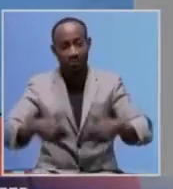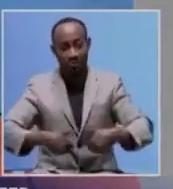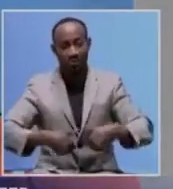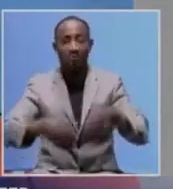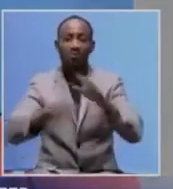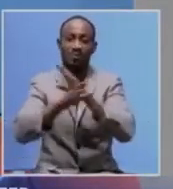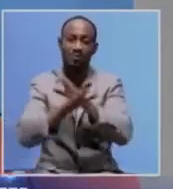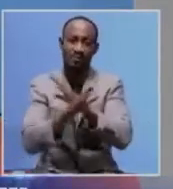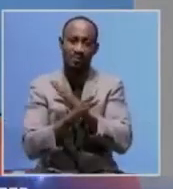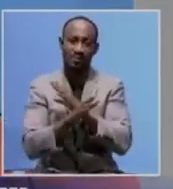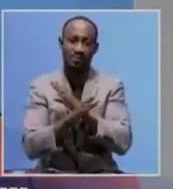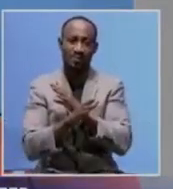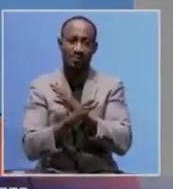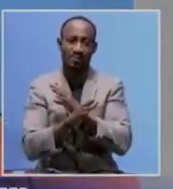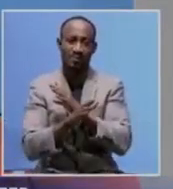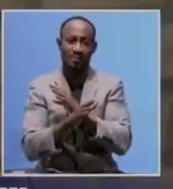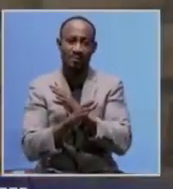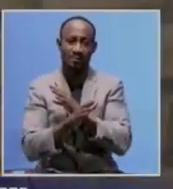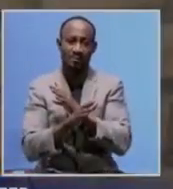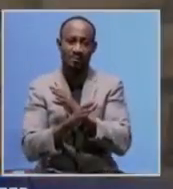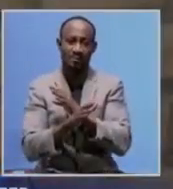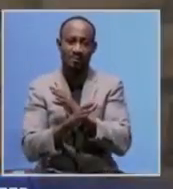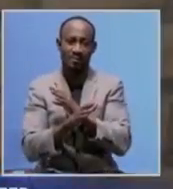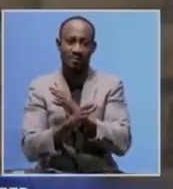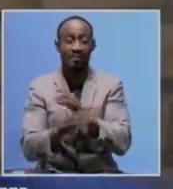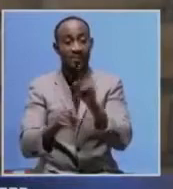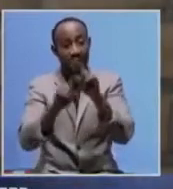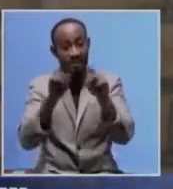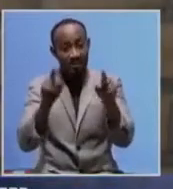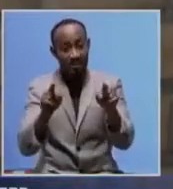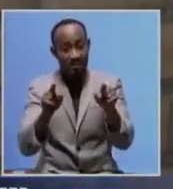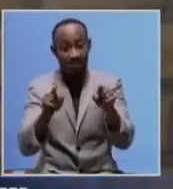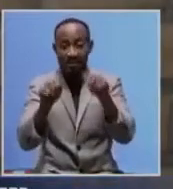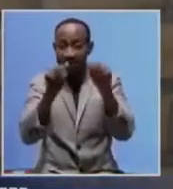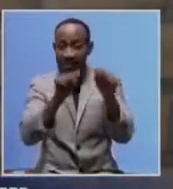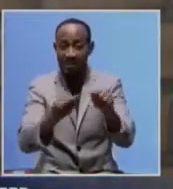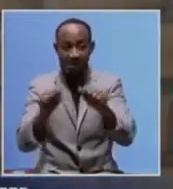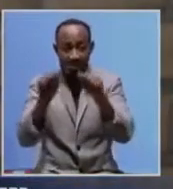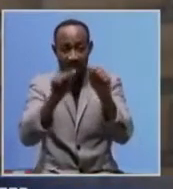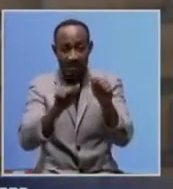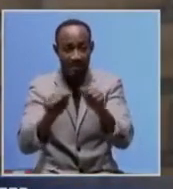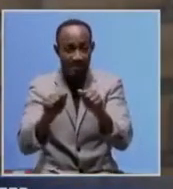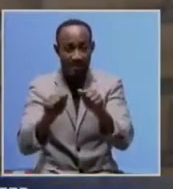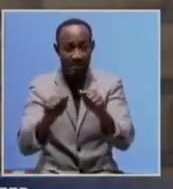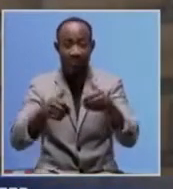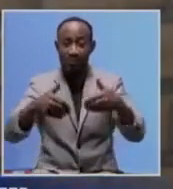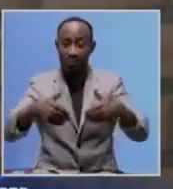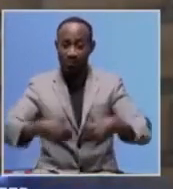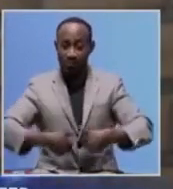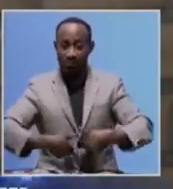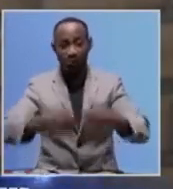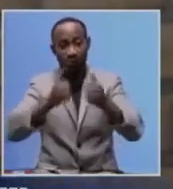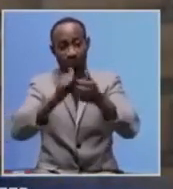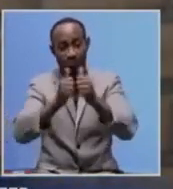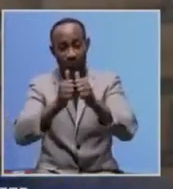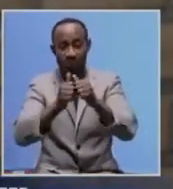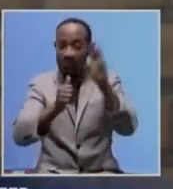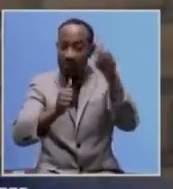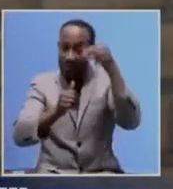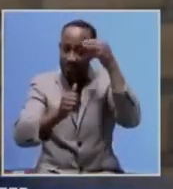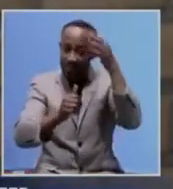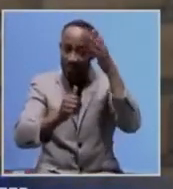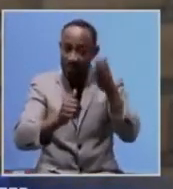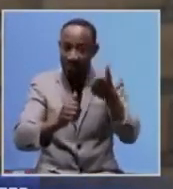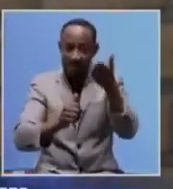And he talked about holding education for them. Meanwhile, Acting Youth, Sport and Arts Minister Douglas Siagalima